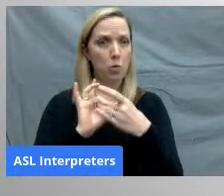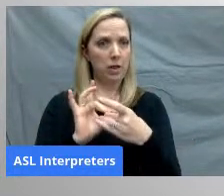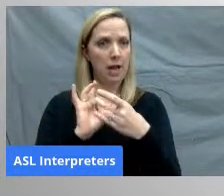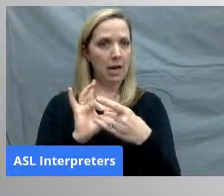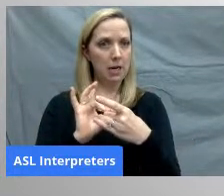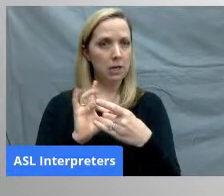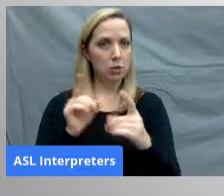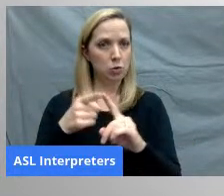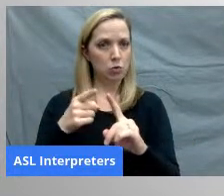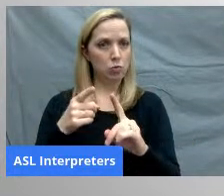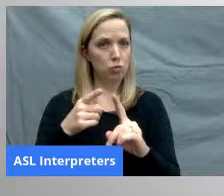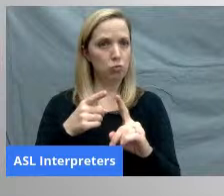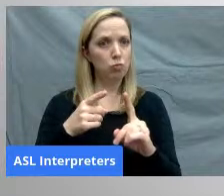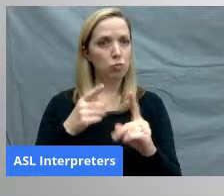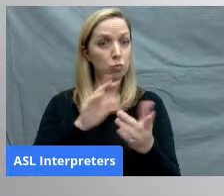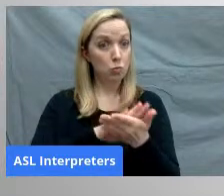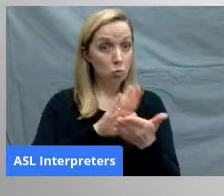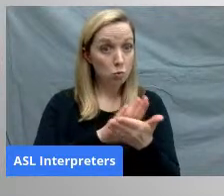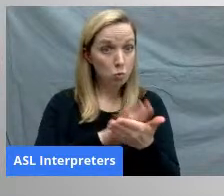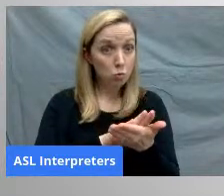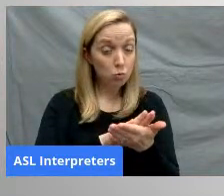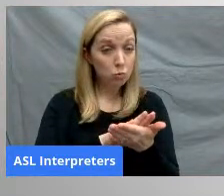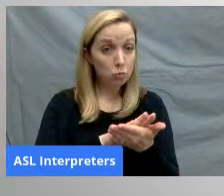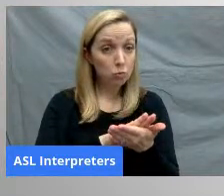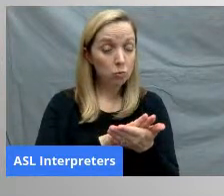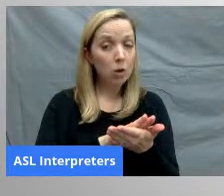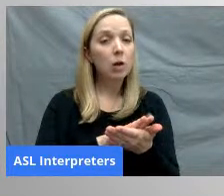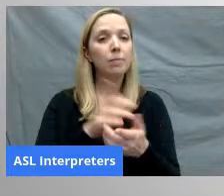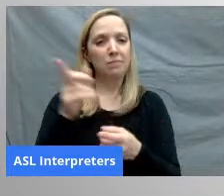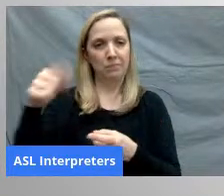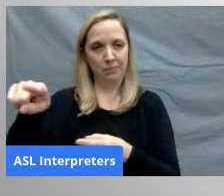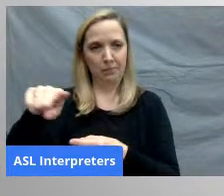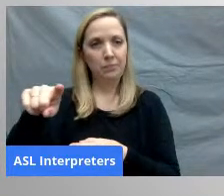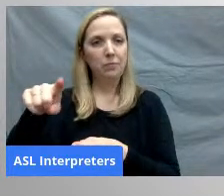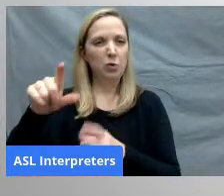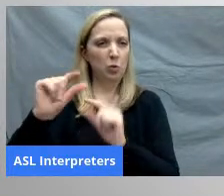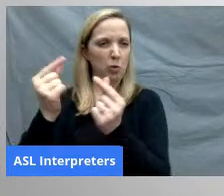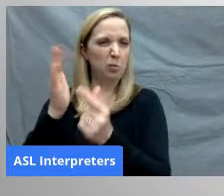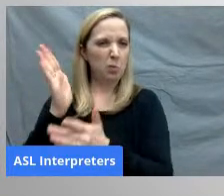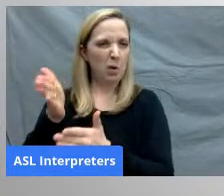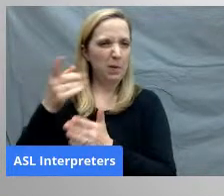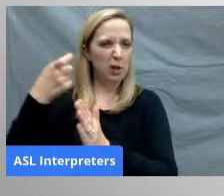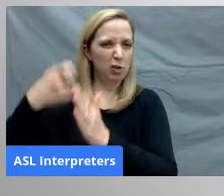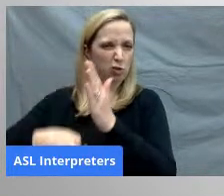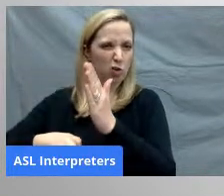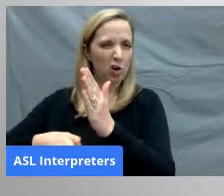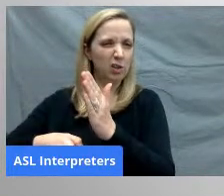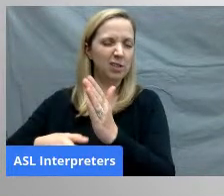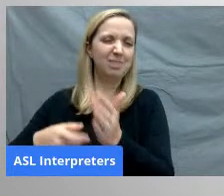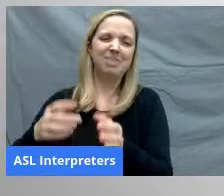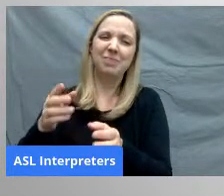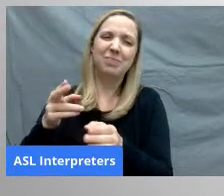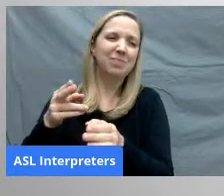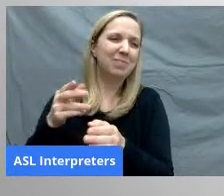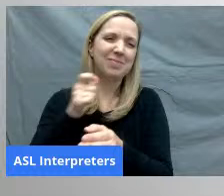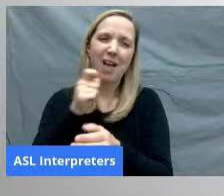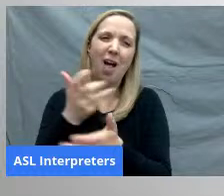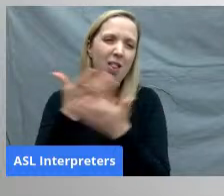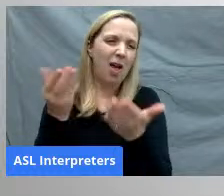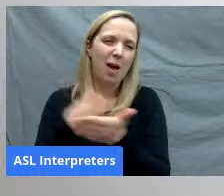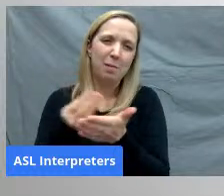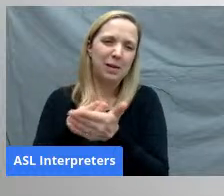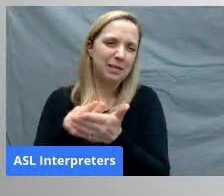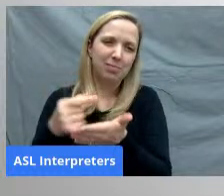something unrelated to schools that would be charged the modest fees that we charge. And usually that's just